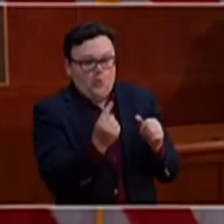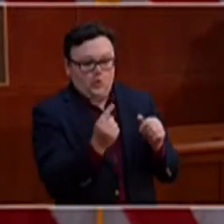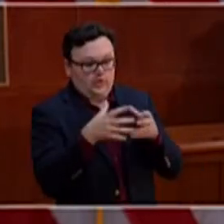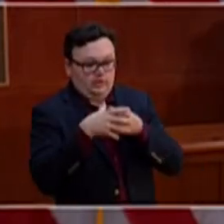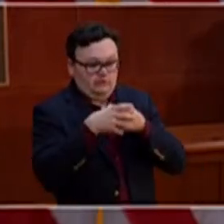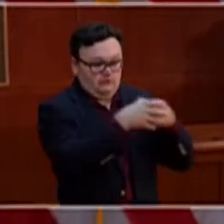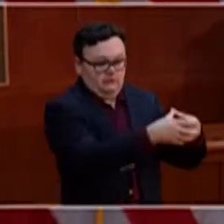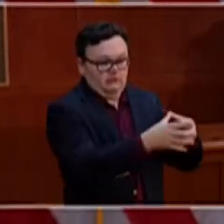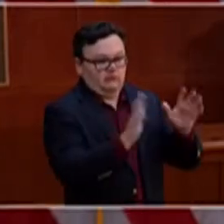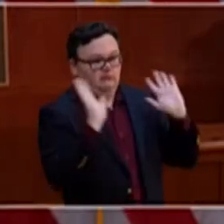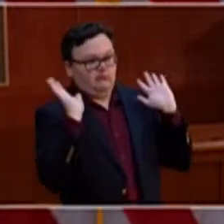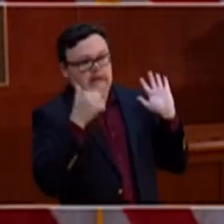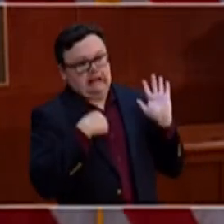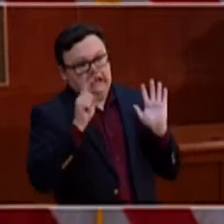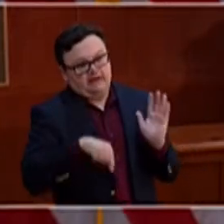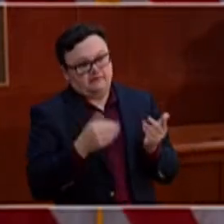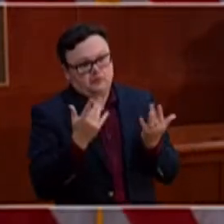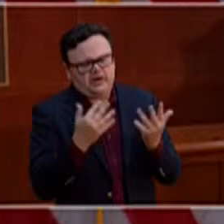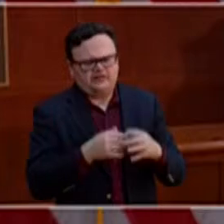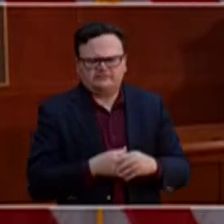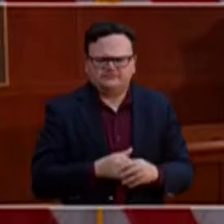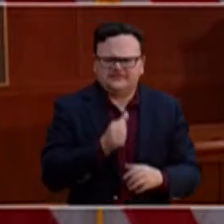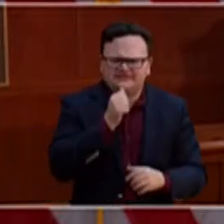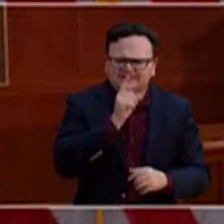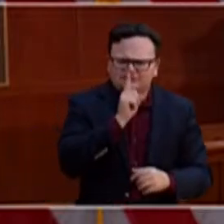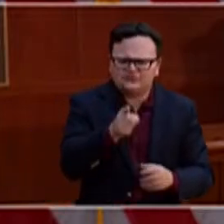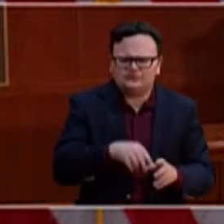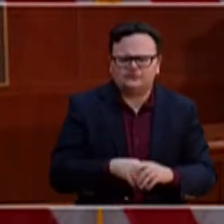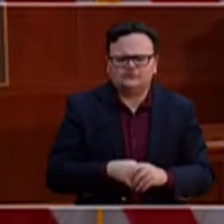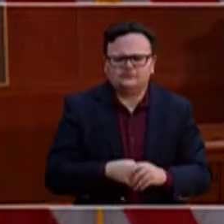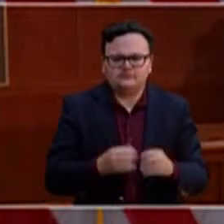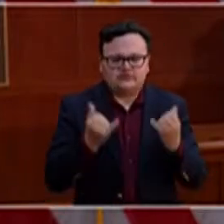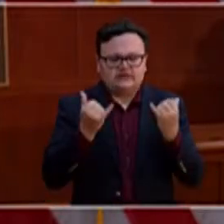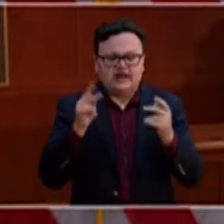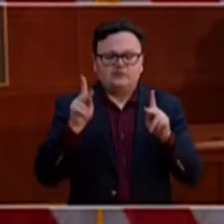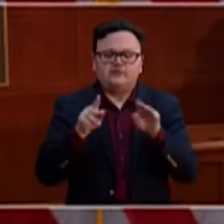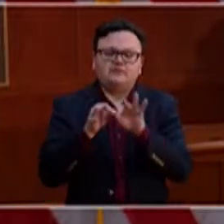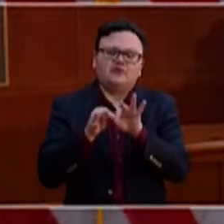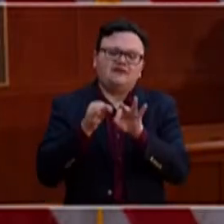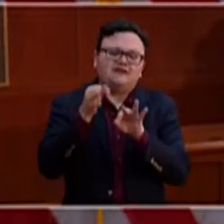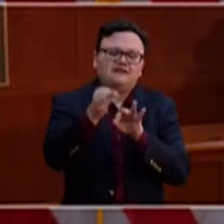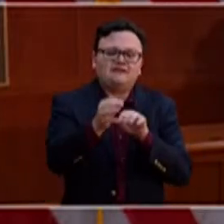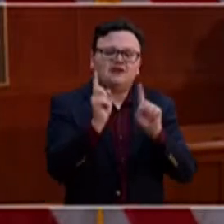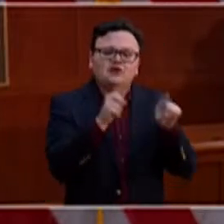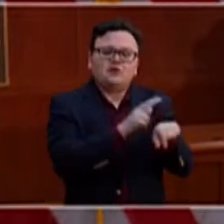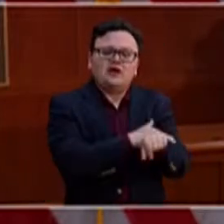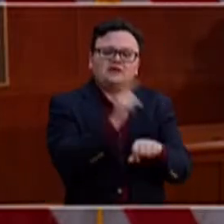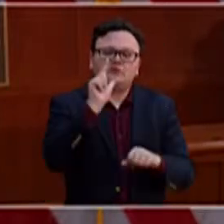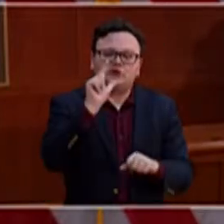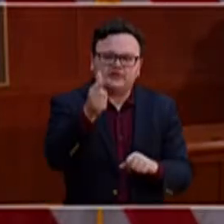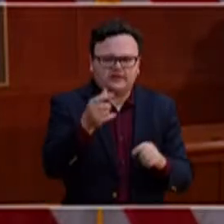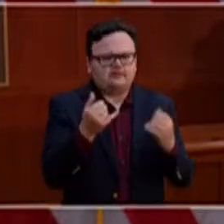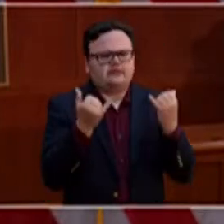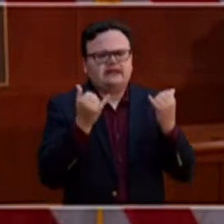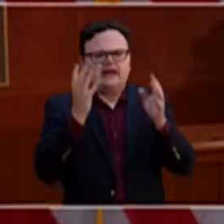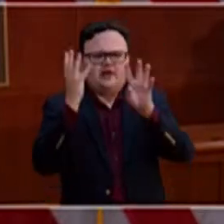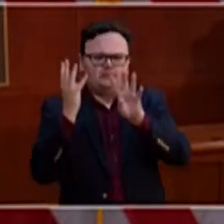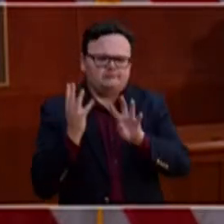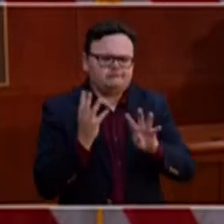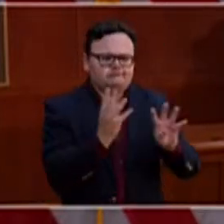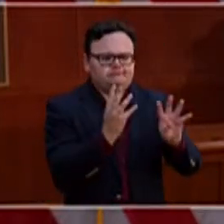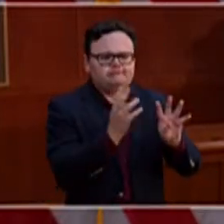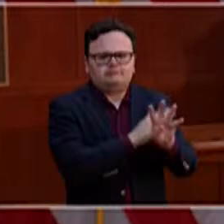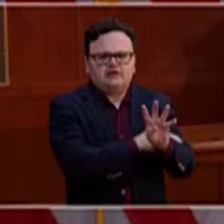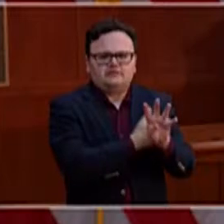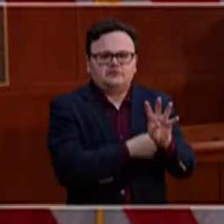true. What's happened is those folks that have deferred care are now in hospitals. And again, this is not for COVID. These are